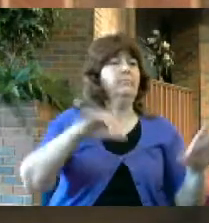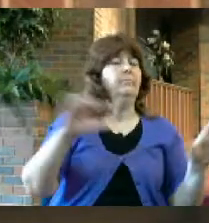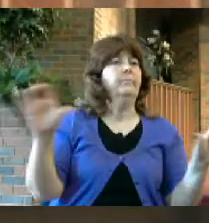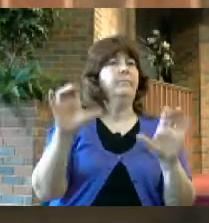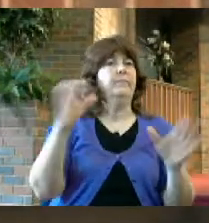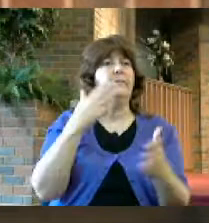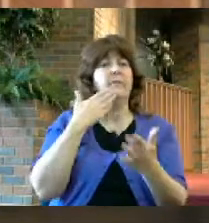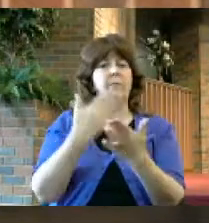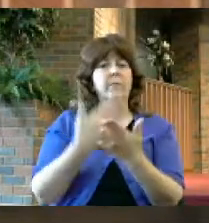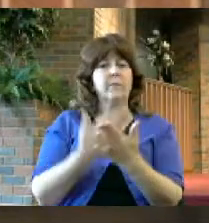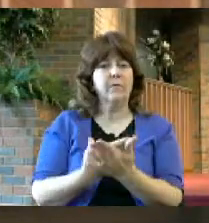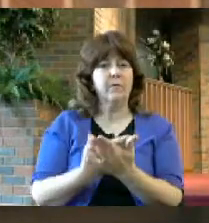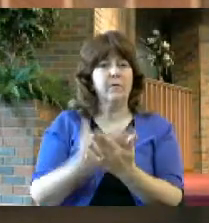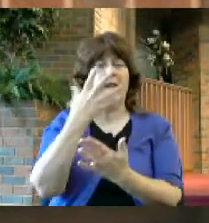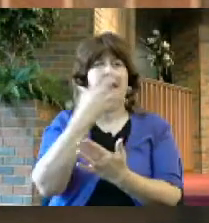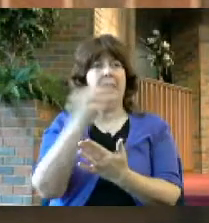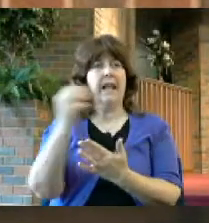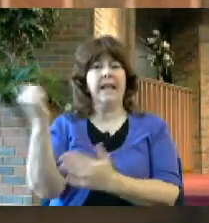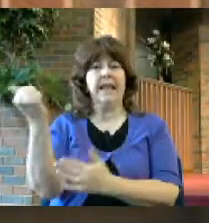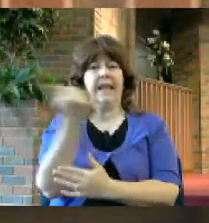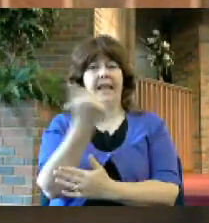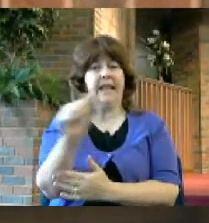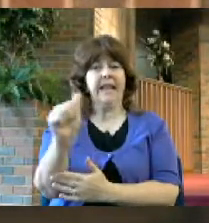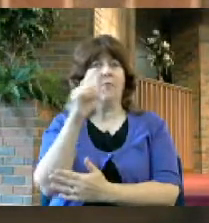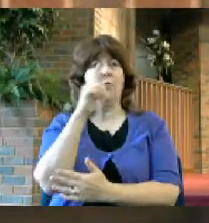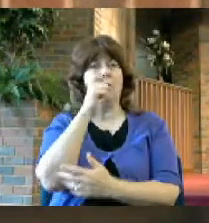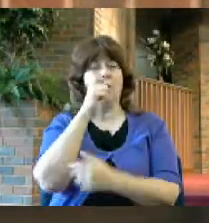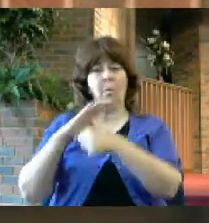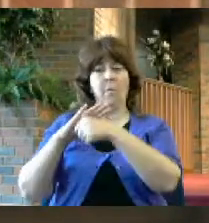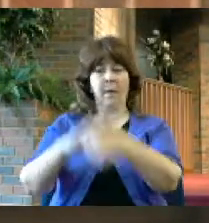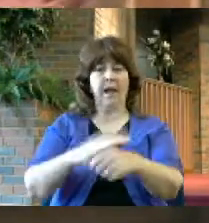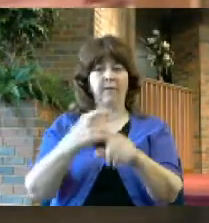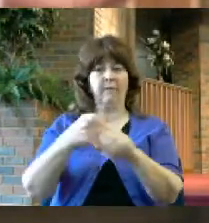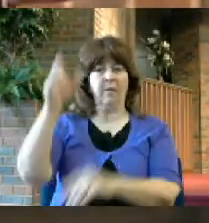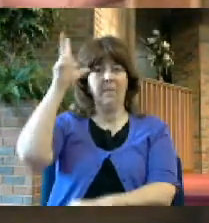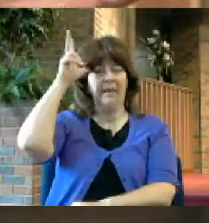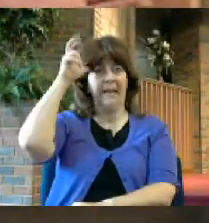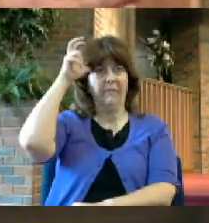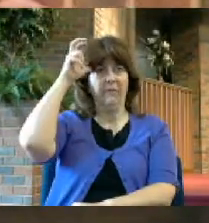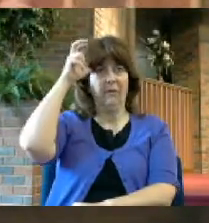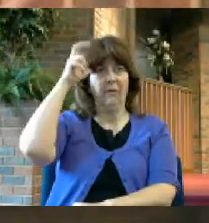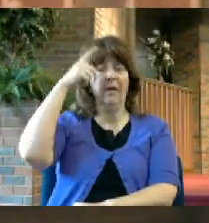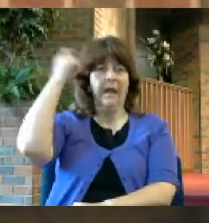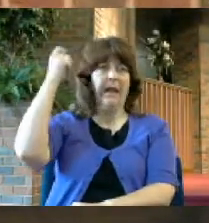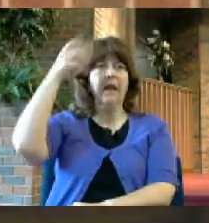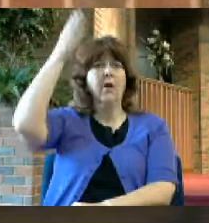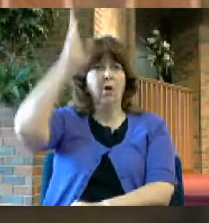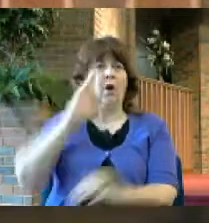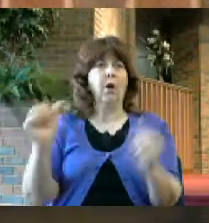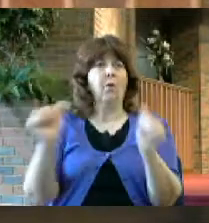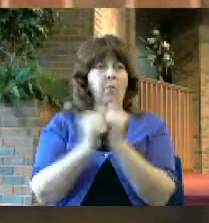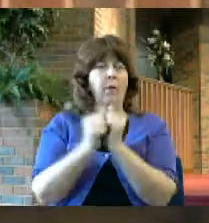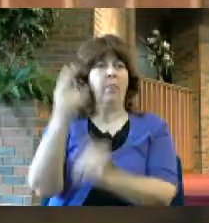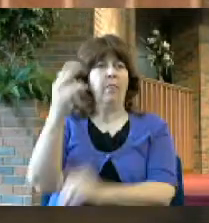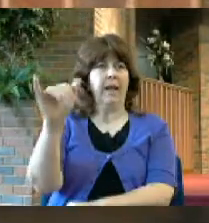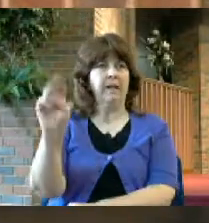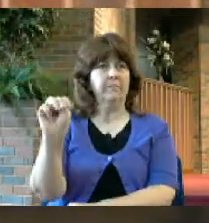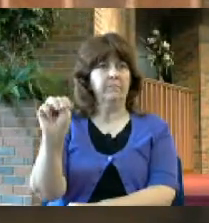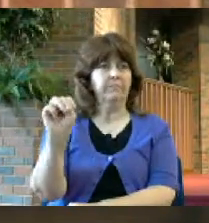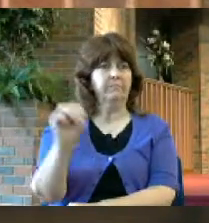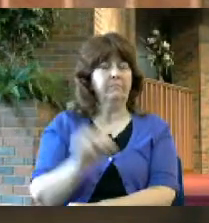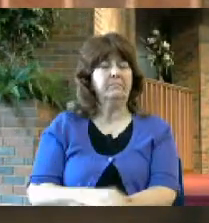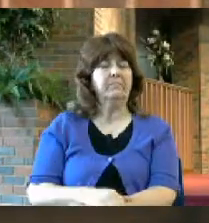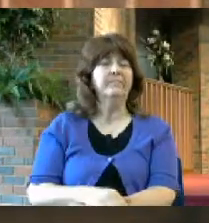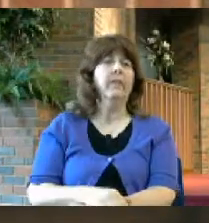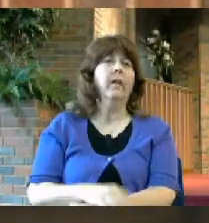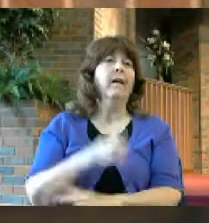him. Now, there was a lot more in this conversation than just that, but I want to focus on that verse.